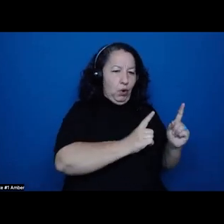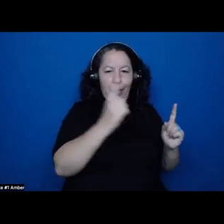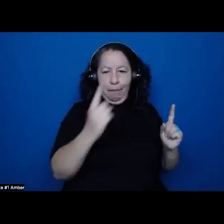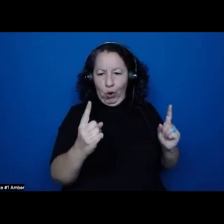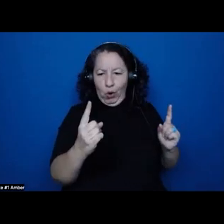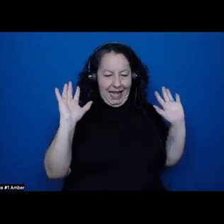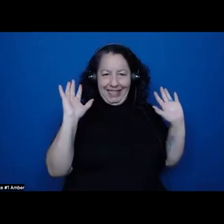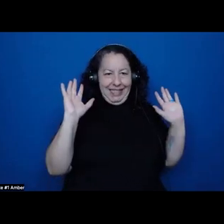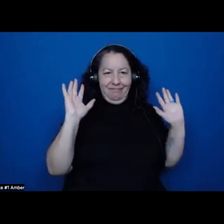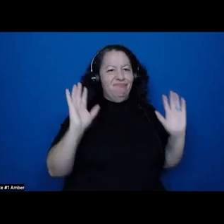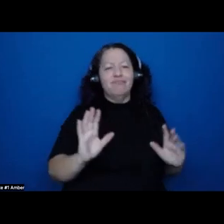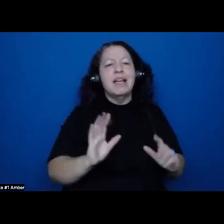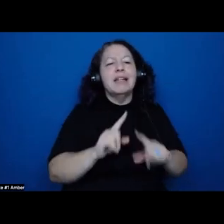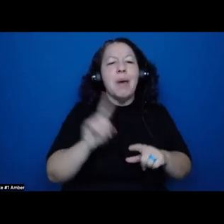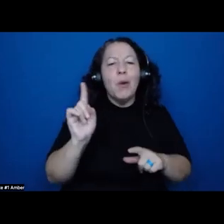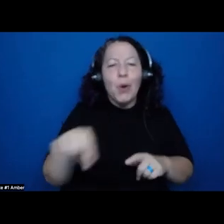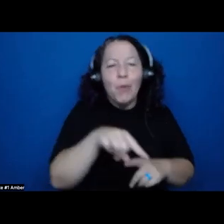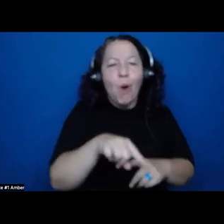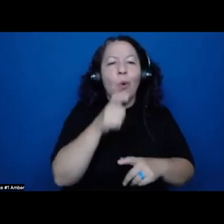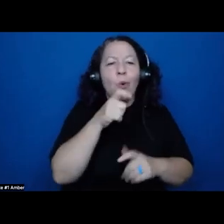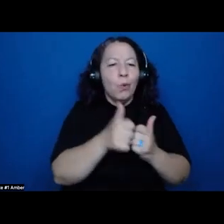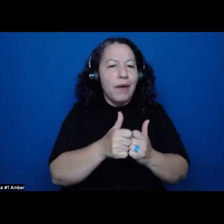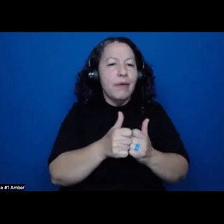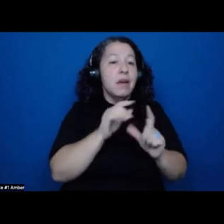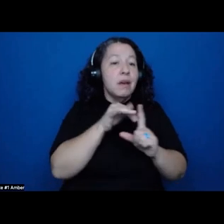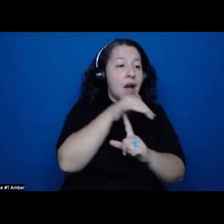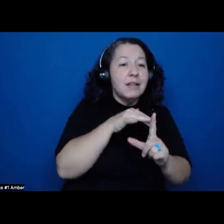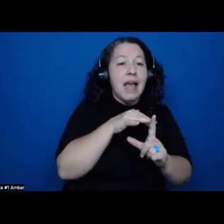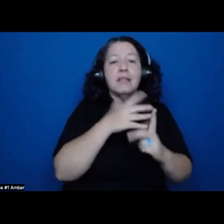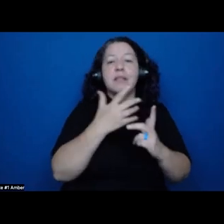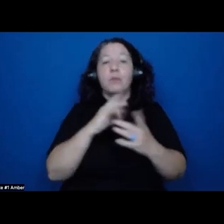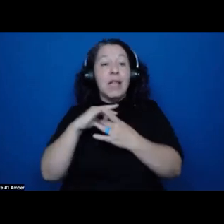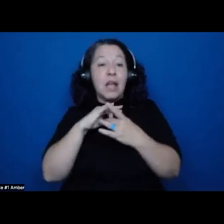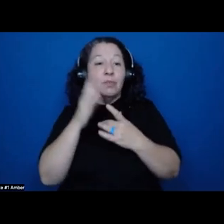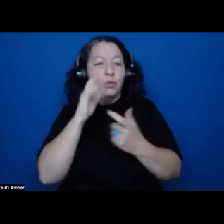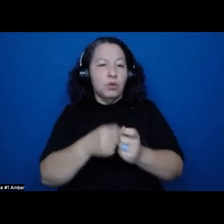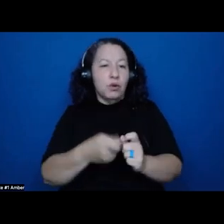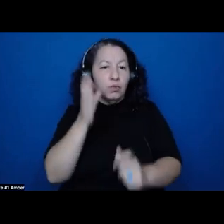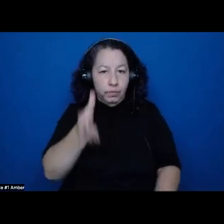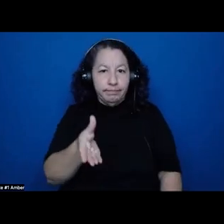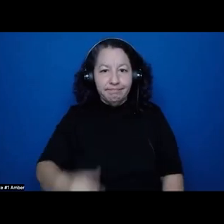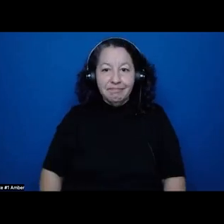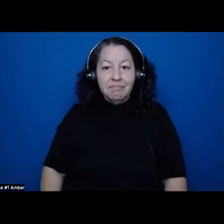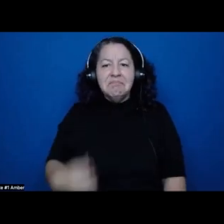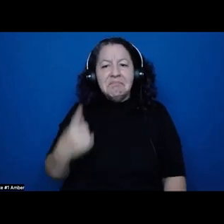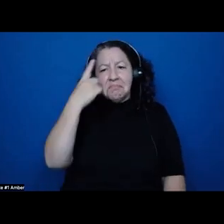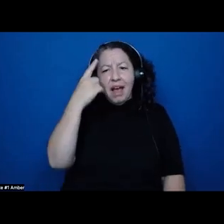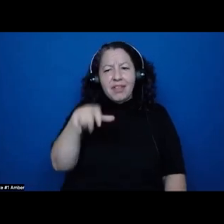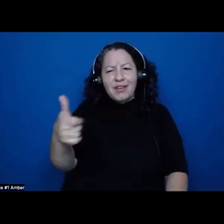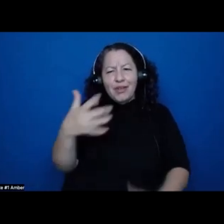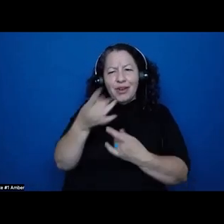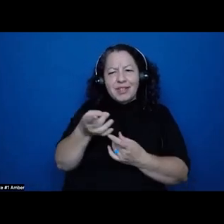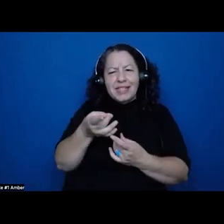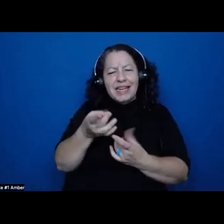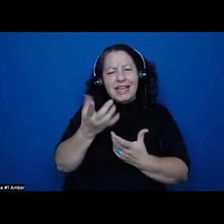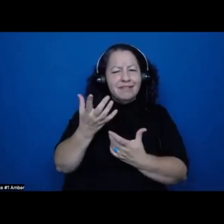you are and who you're with, the context and the relationships will change. And I think the other interesting thing to think about